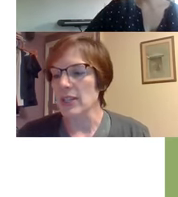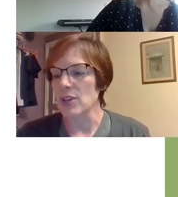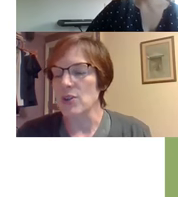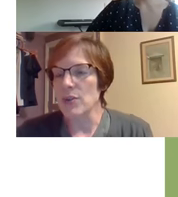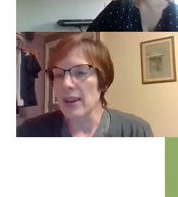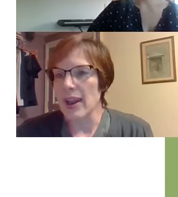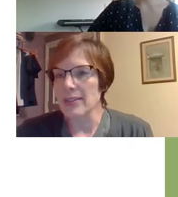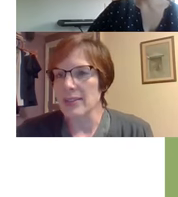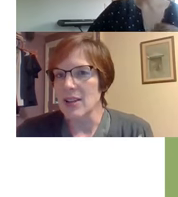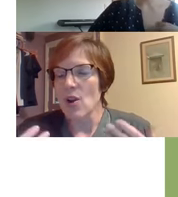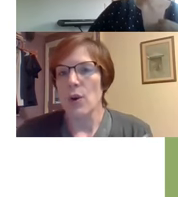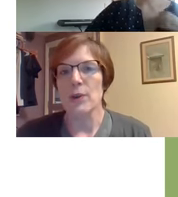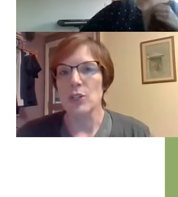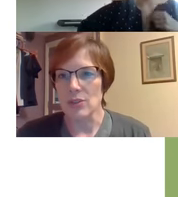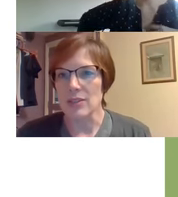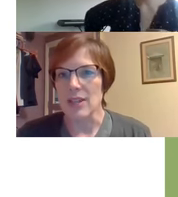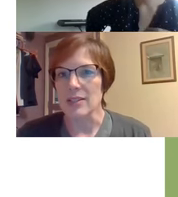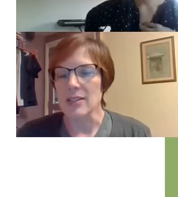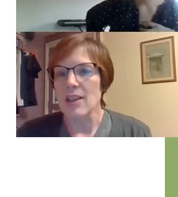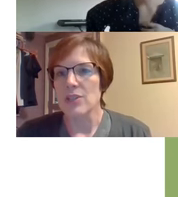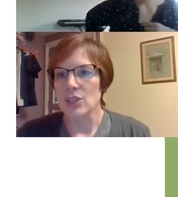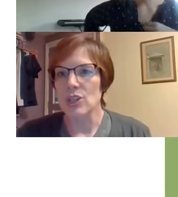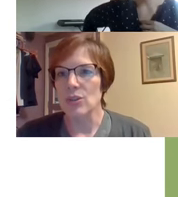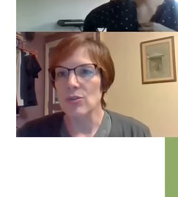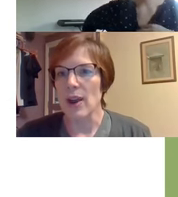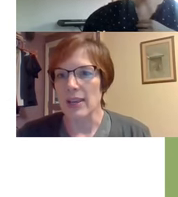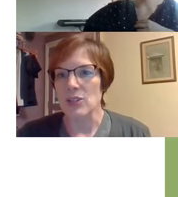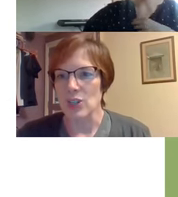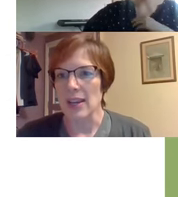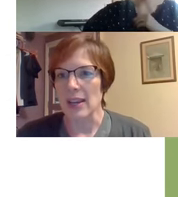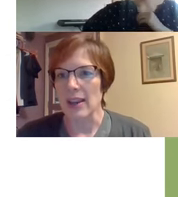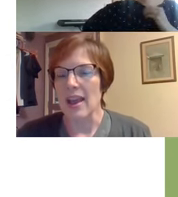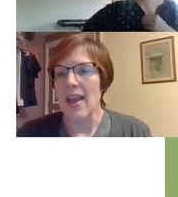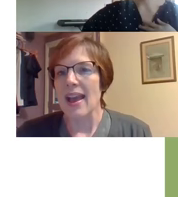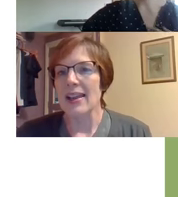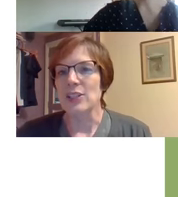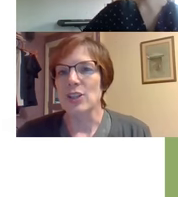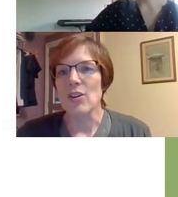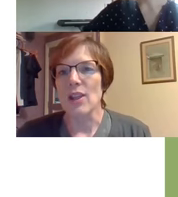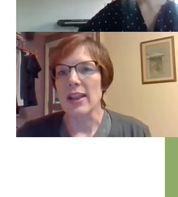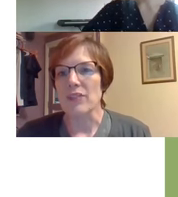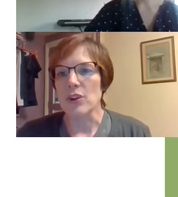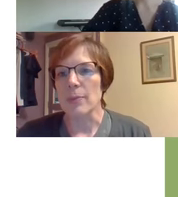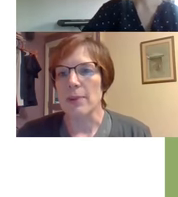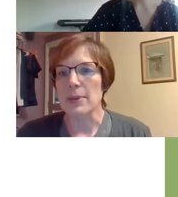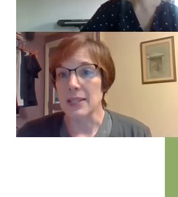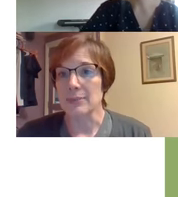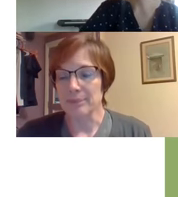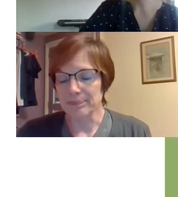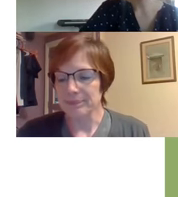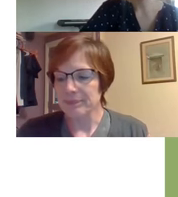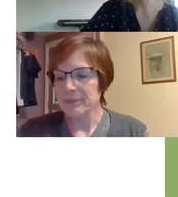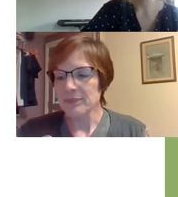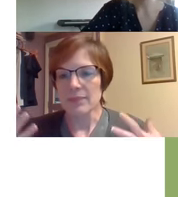actually creates or produces the 2-AG. And you know, like after a baby's